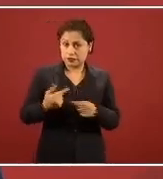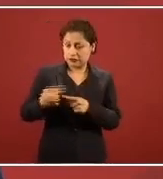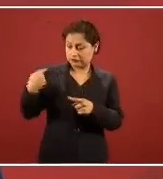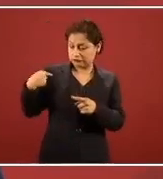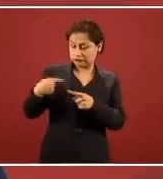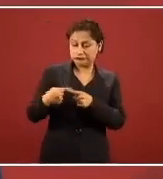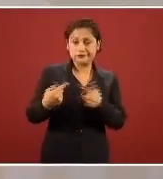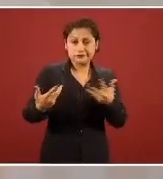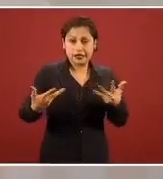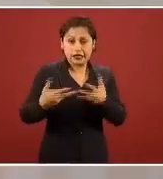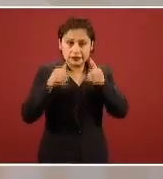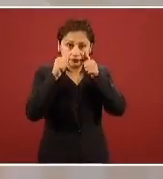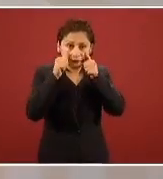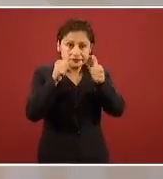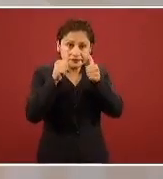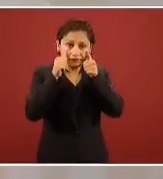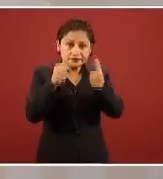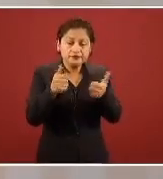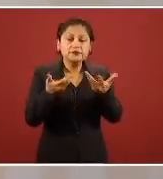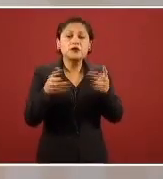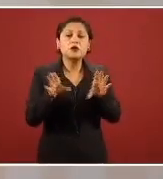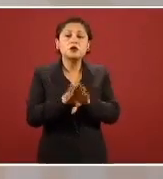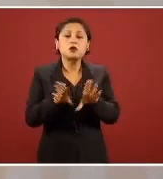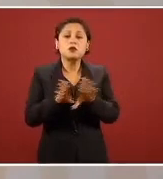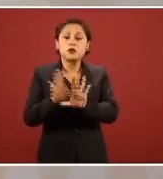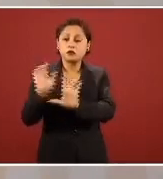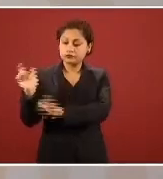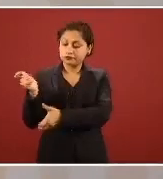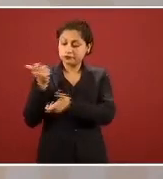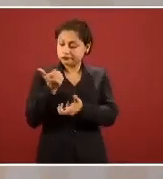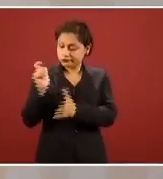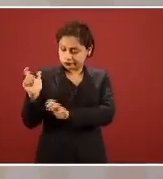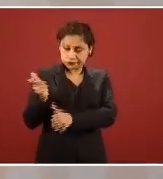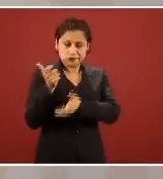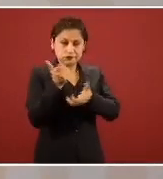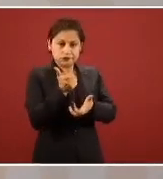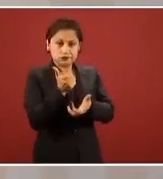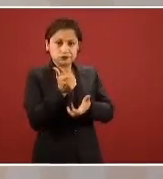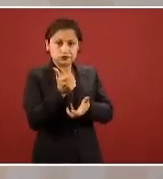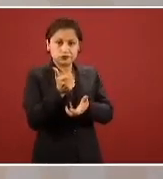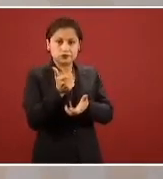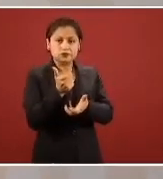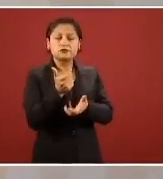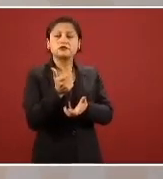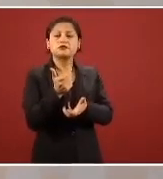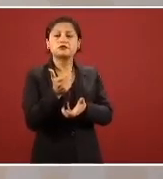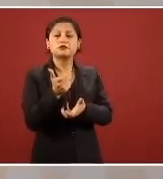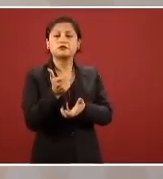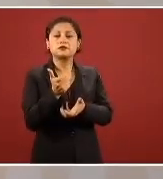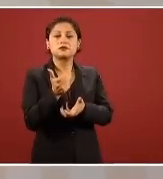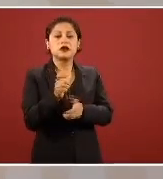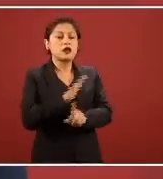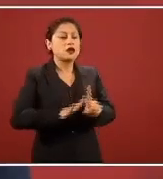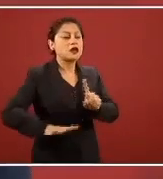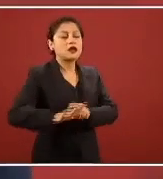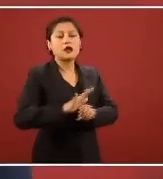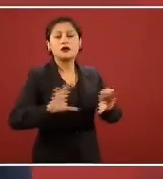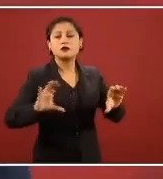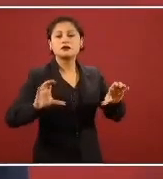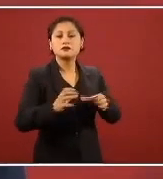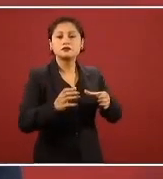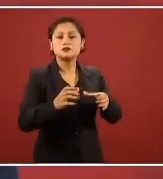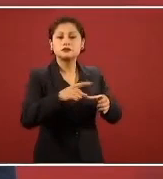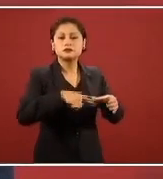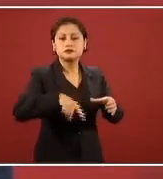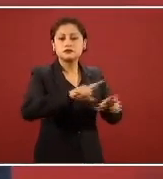this we are doing. Las dispersiones de recursos, the dispensing of resources, los pueblos, for the